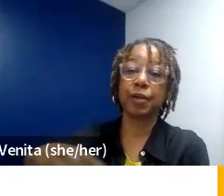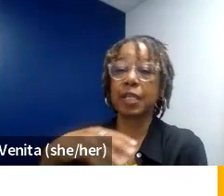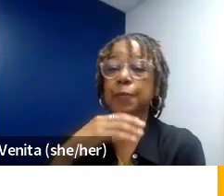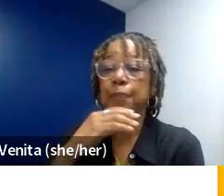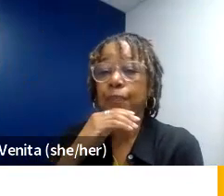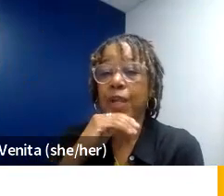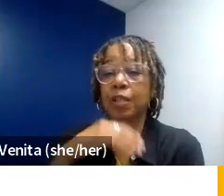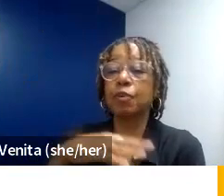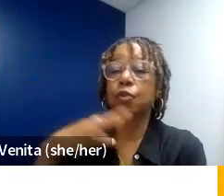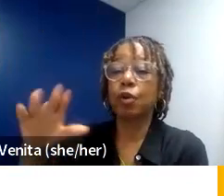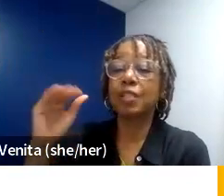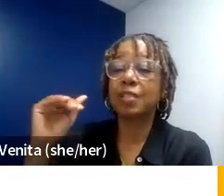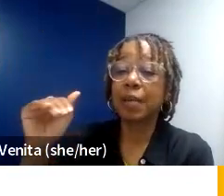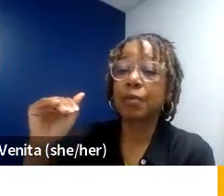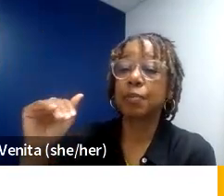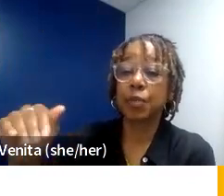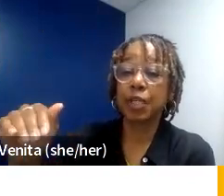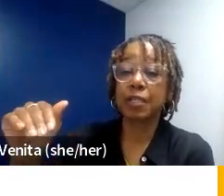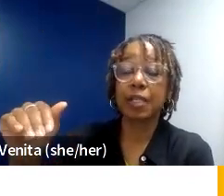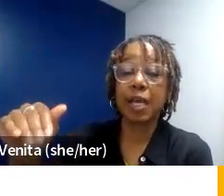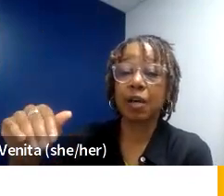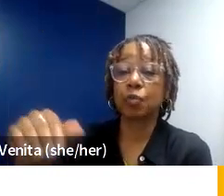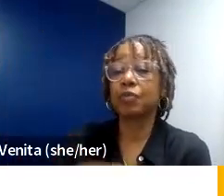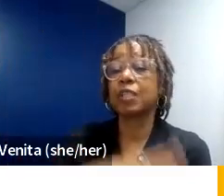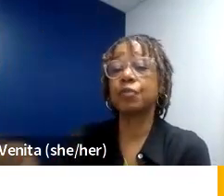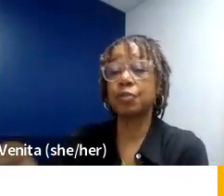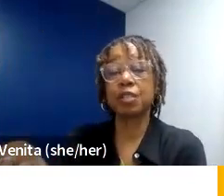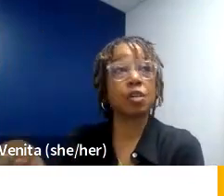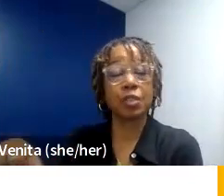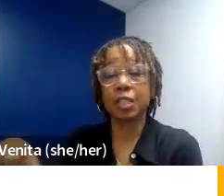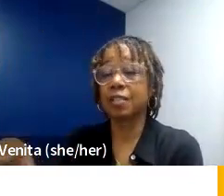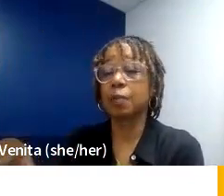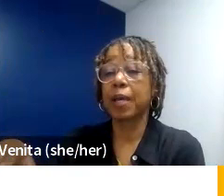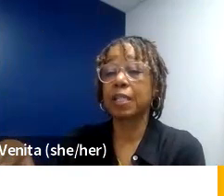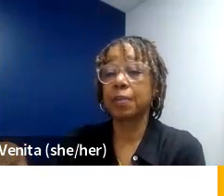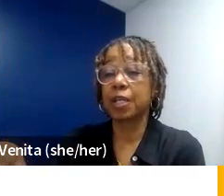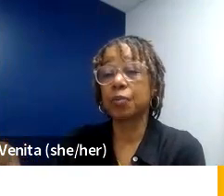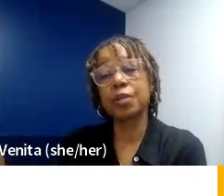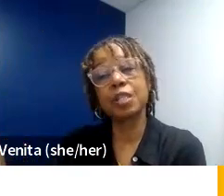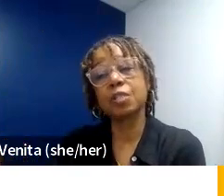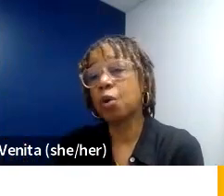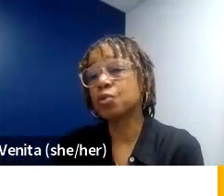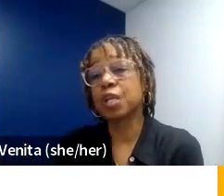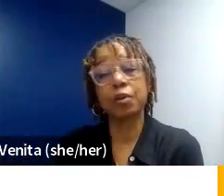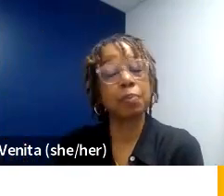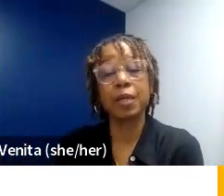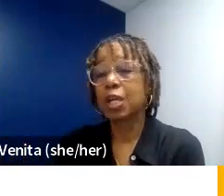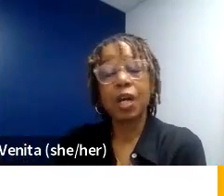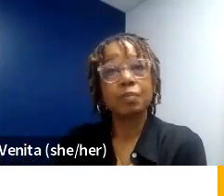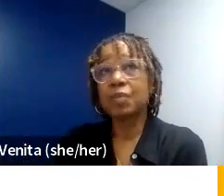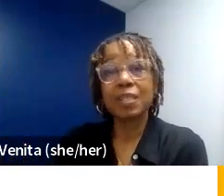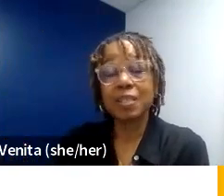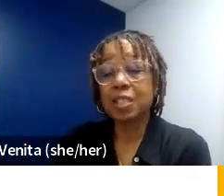health disparity leveled on the same communities. And now we've lived through this early days of the pandemic, and we're in this post era,